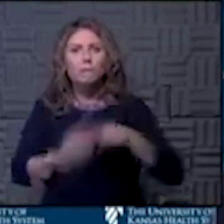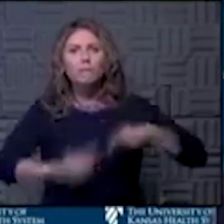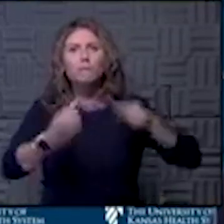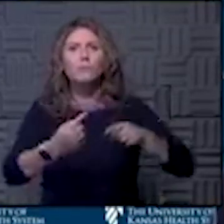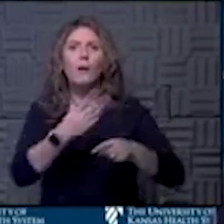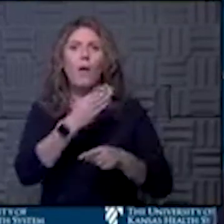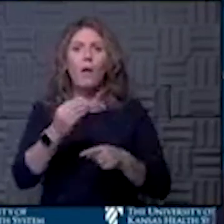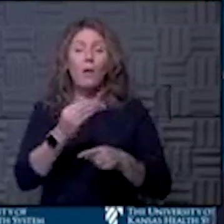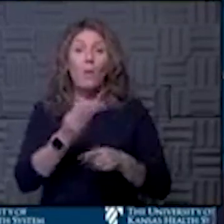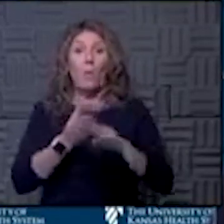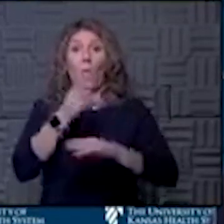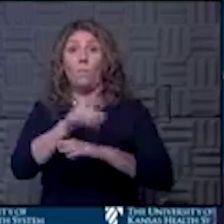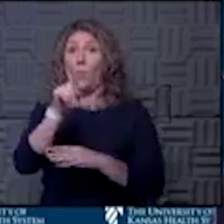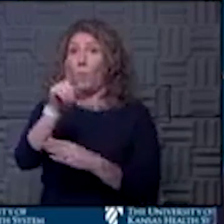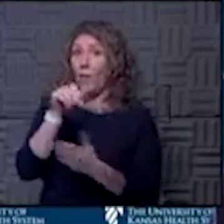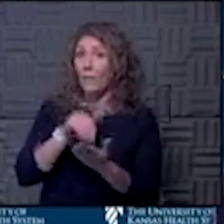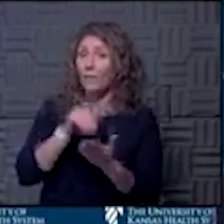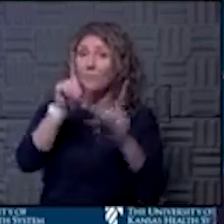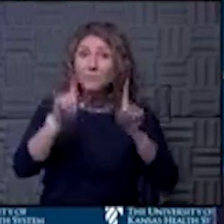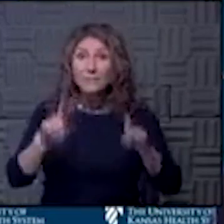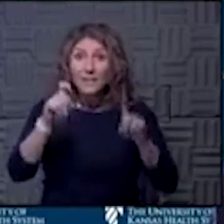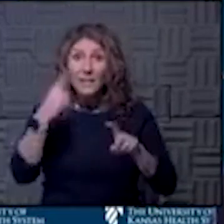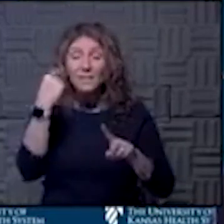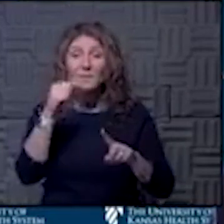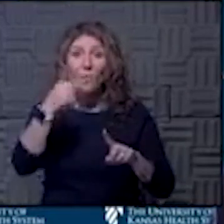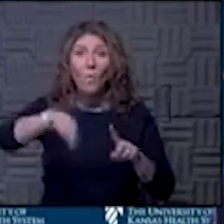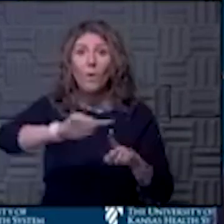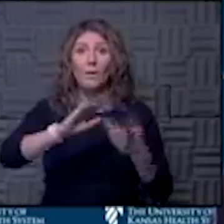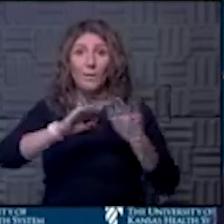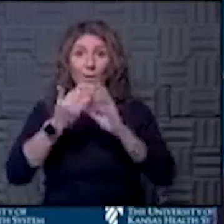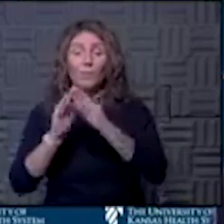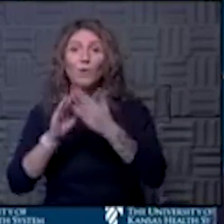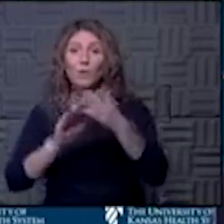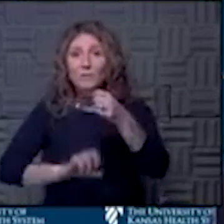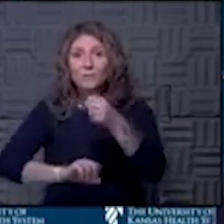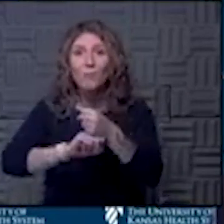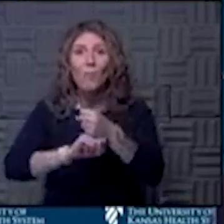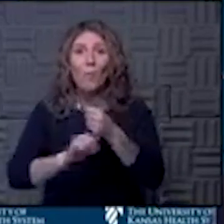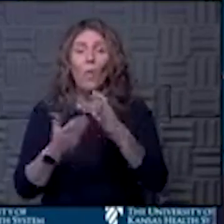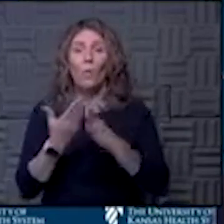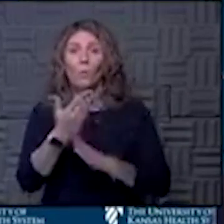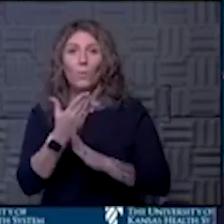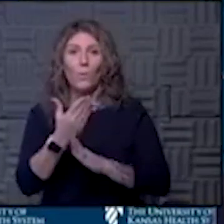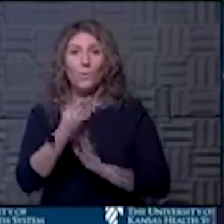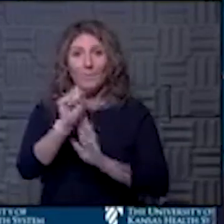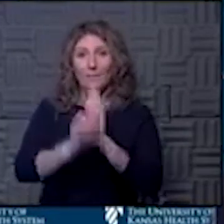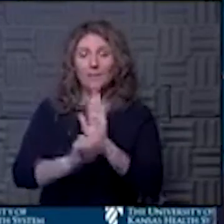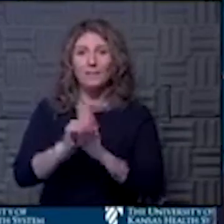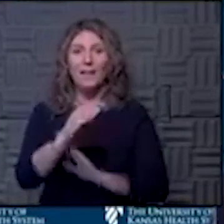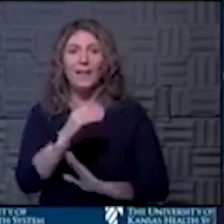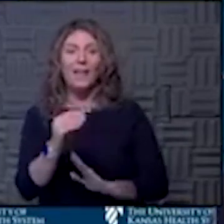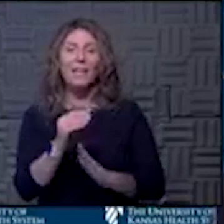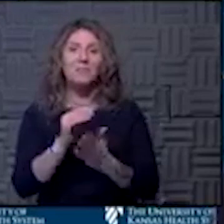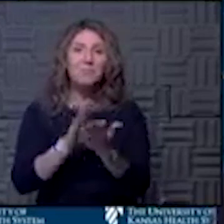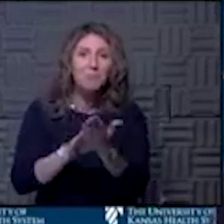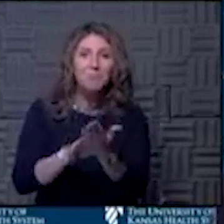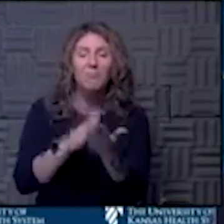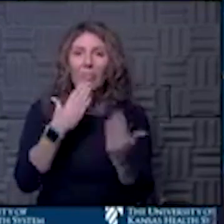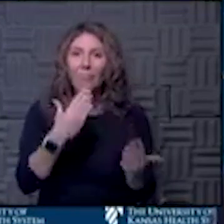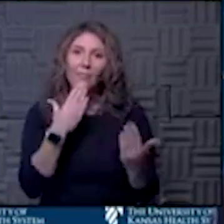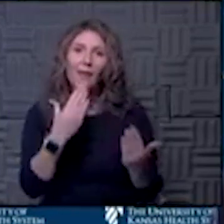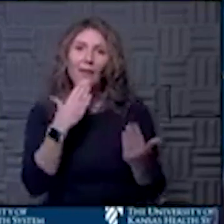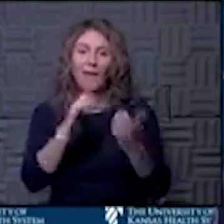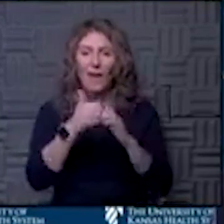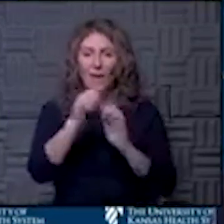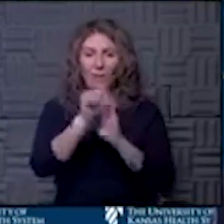over 1,000 tests with Vibrant for that community with support of the state. So I'm just kind of applauding the way the state has